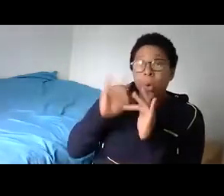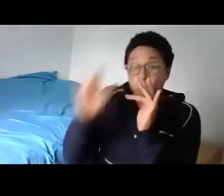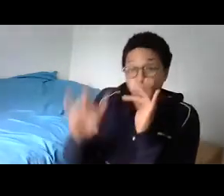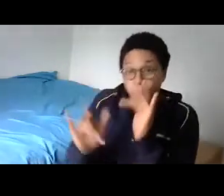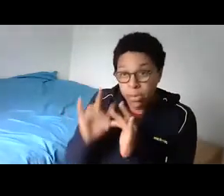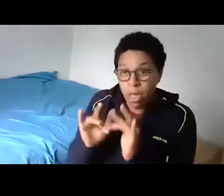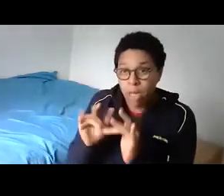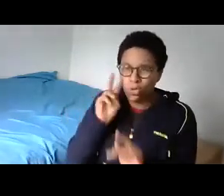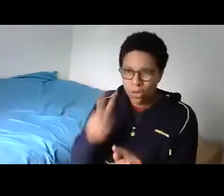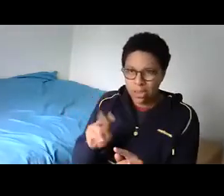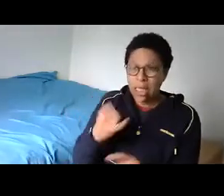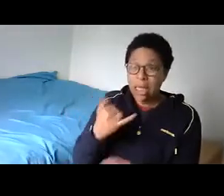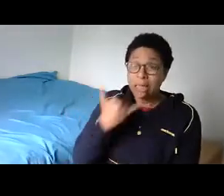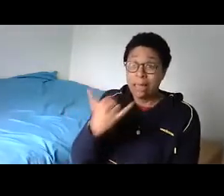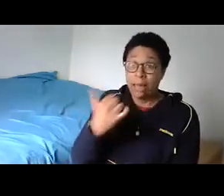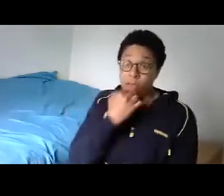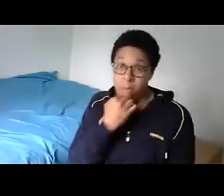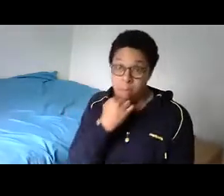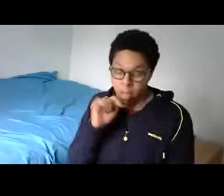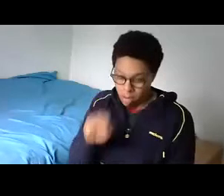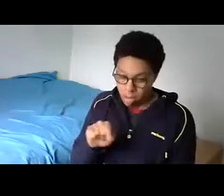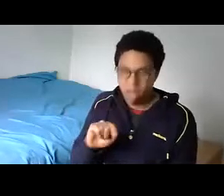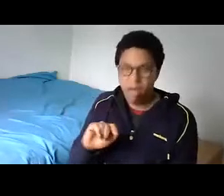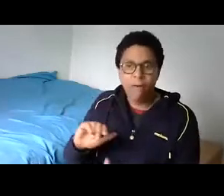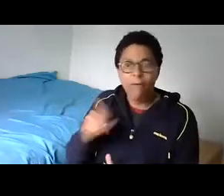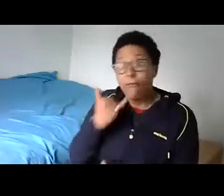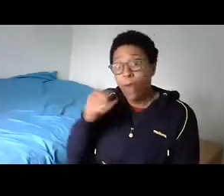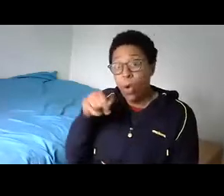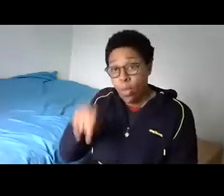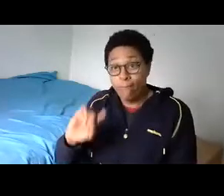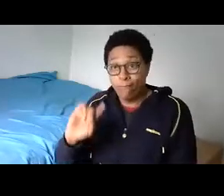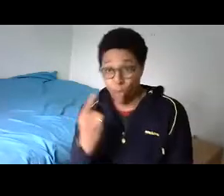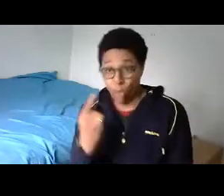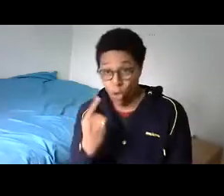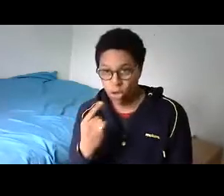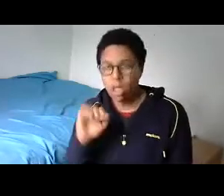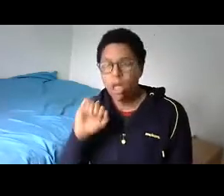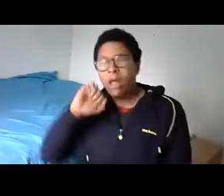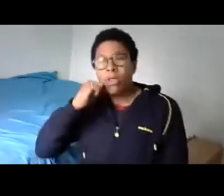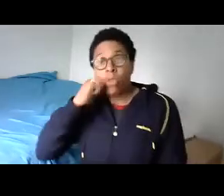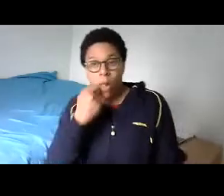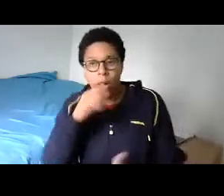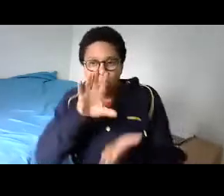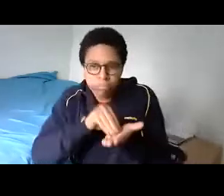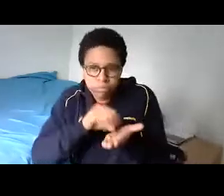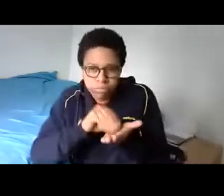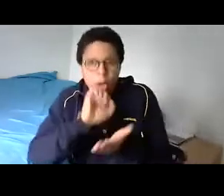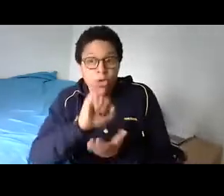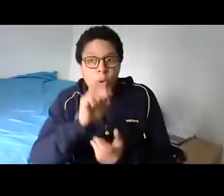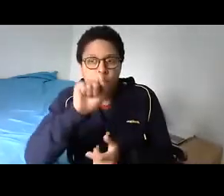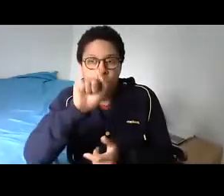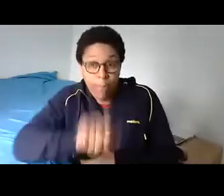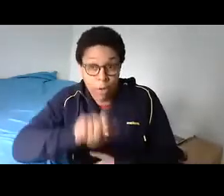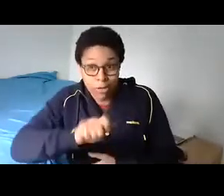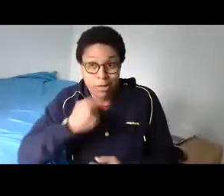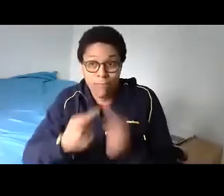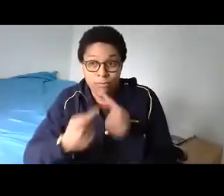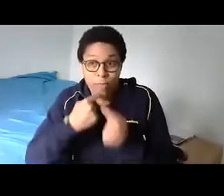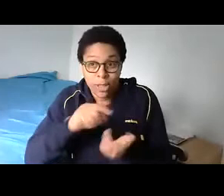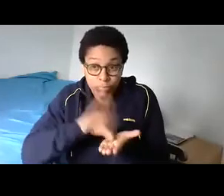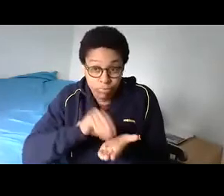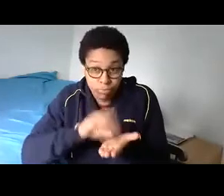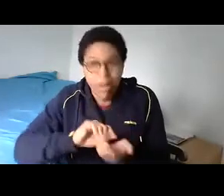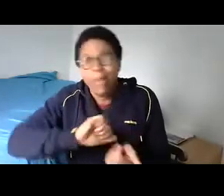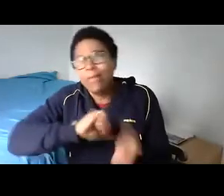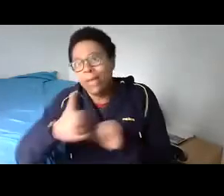you call first and they take your information and then they come and assess you. We can help you with that. We can help you with that, Jolanta. Thank